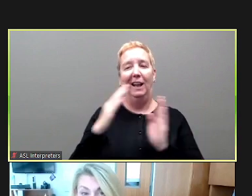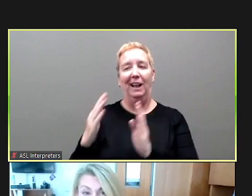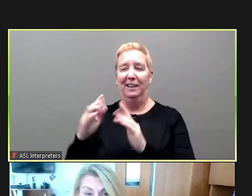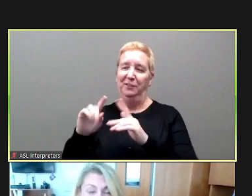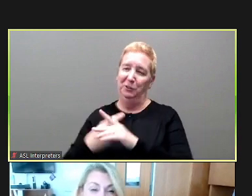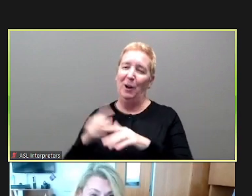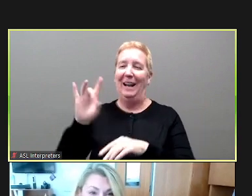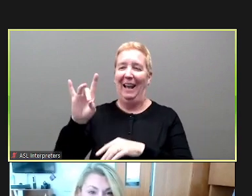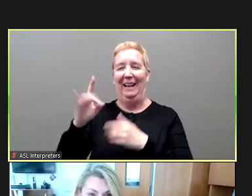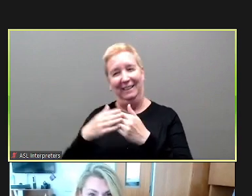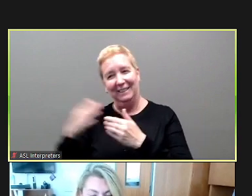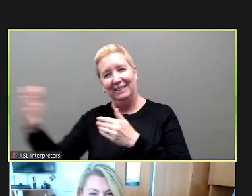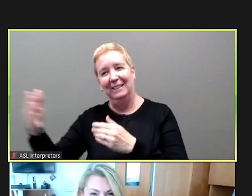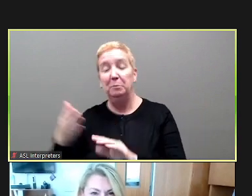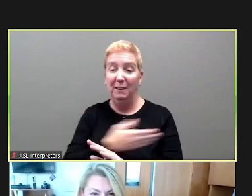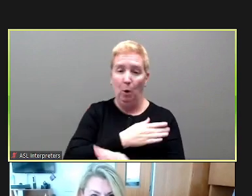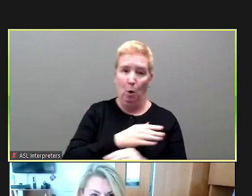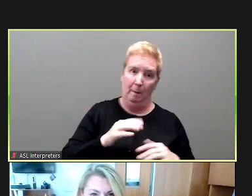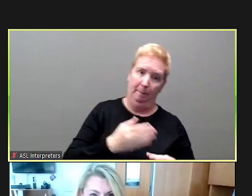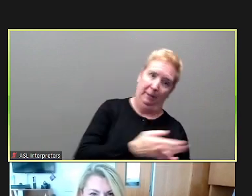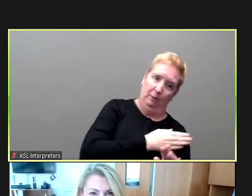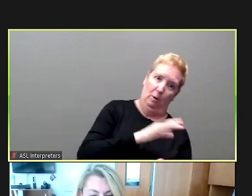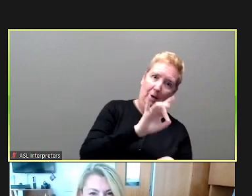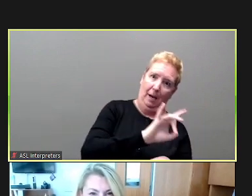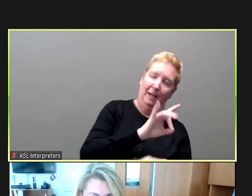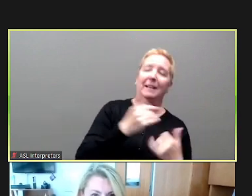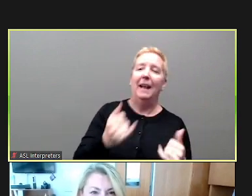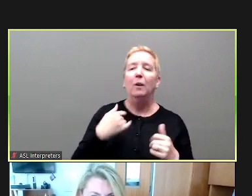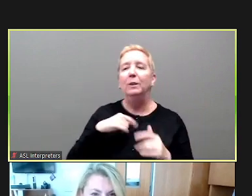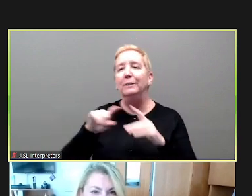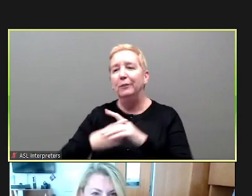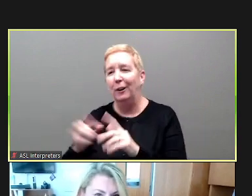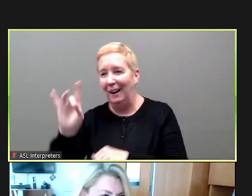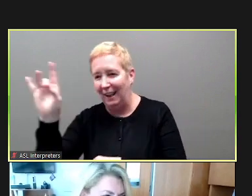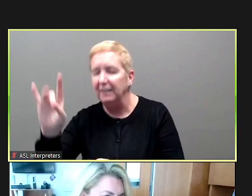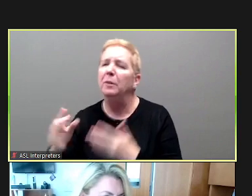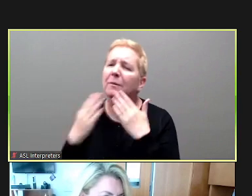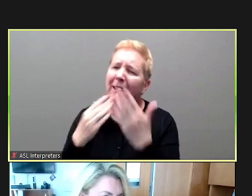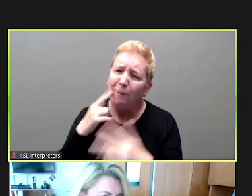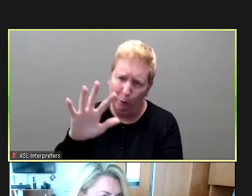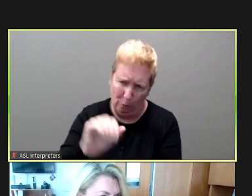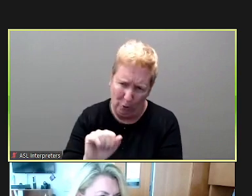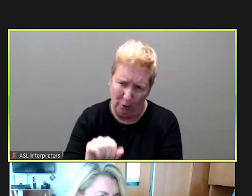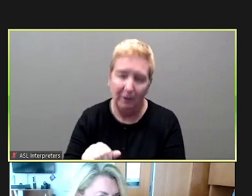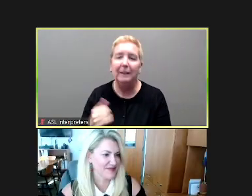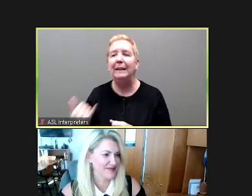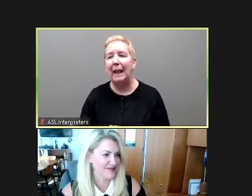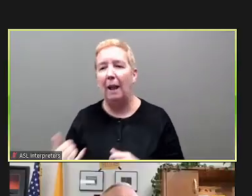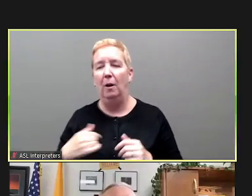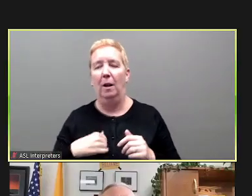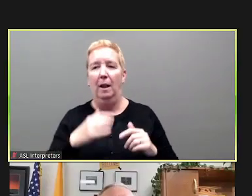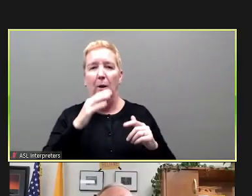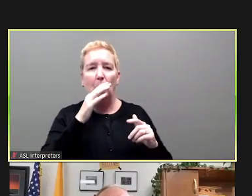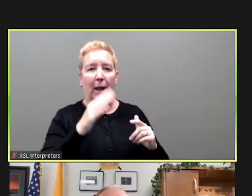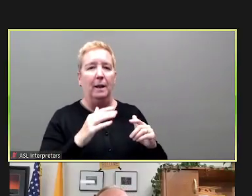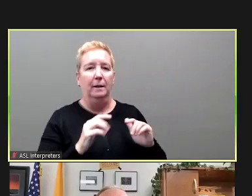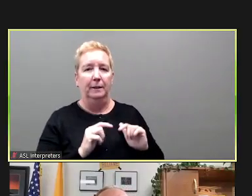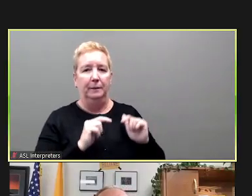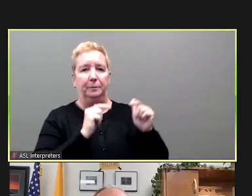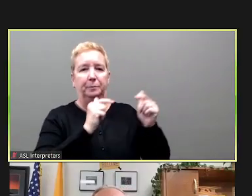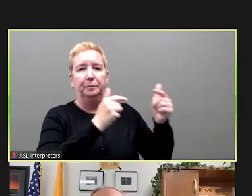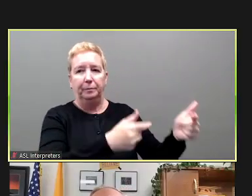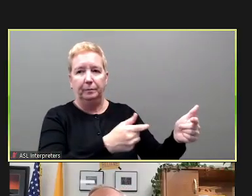but really appreciate all you're doing and continue to do. So thank you. Now I'm going to turn it over to, if we go to the next slide,